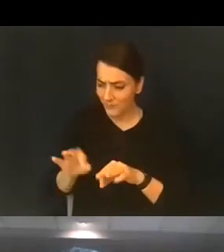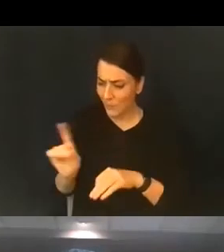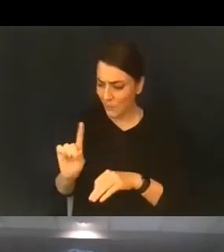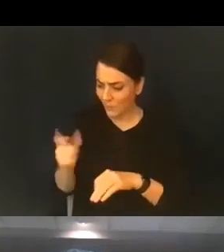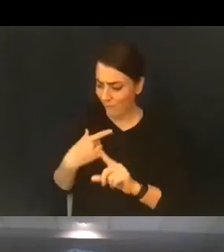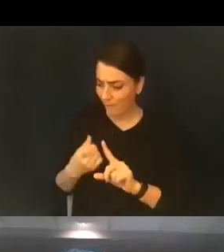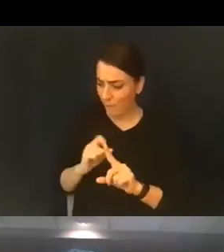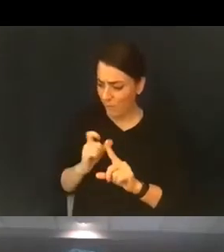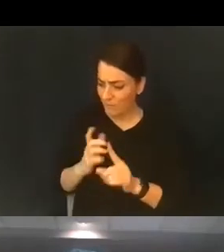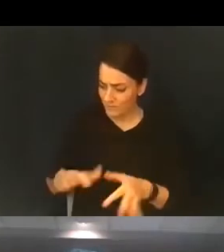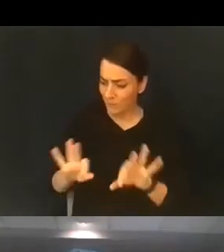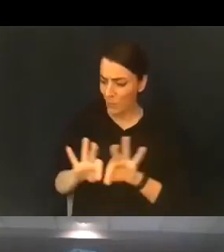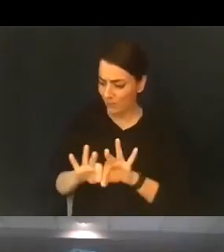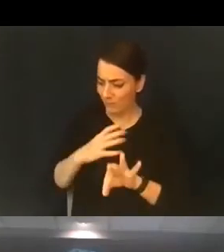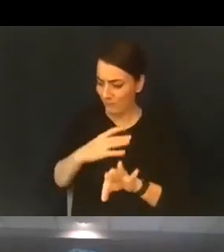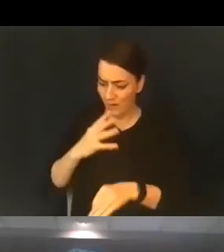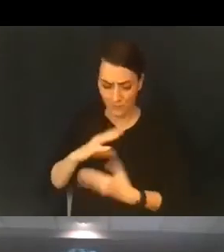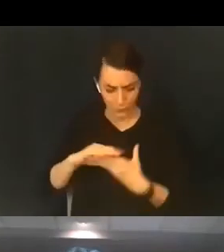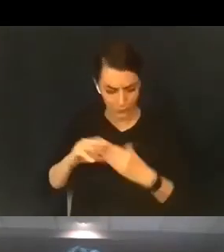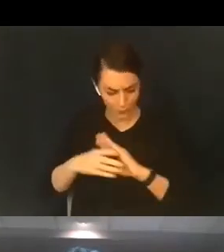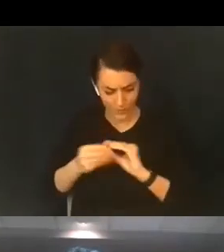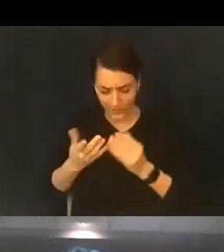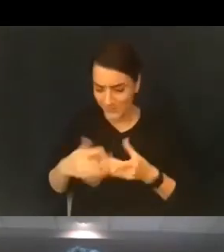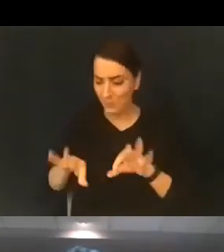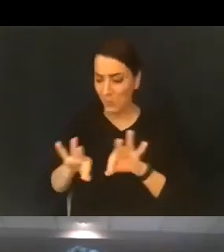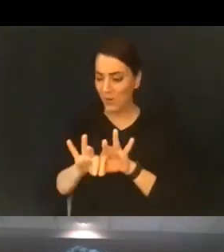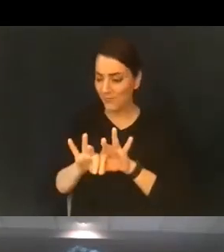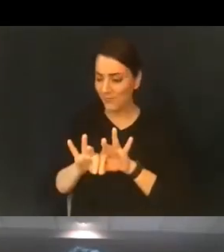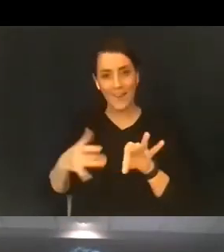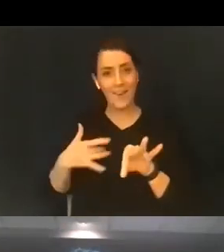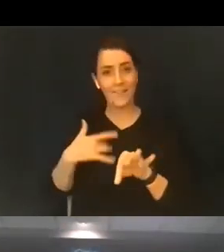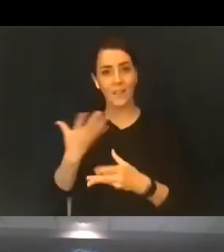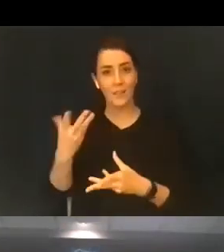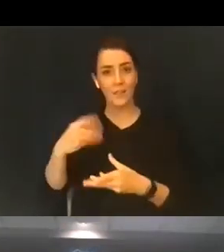included, then they contribute more.